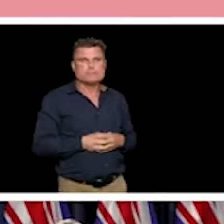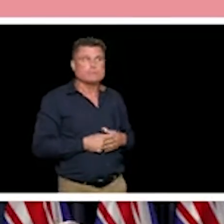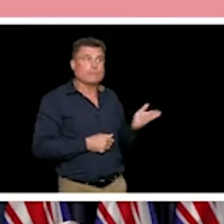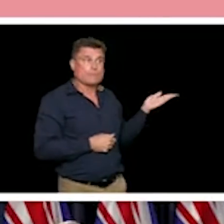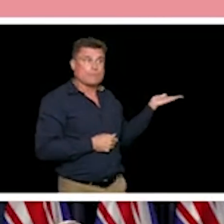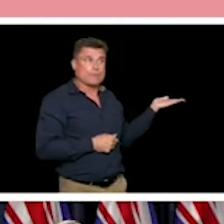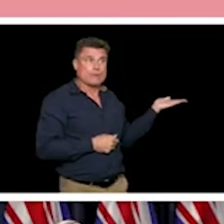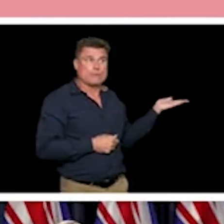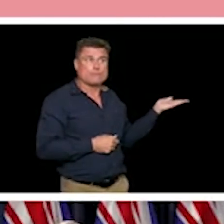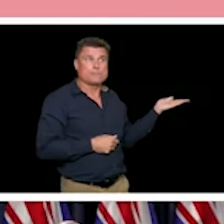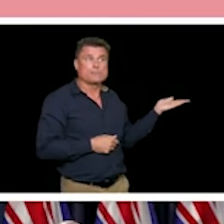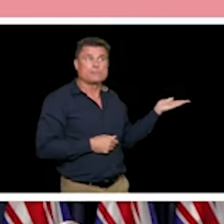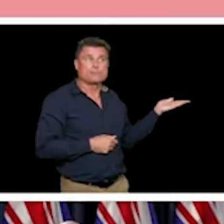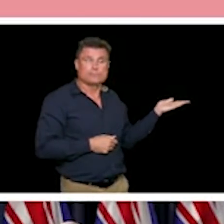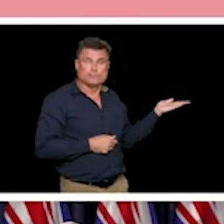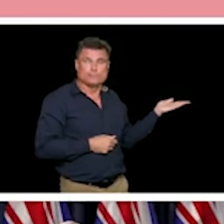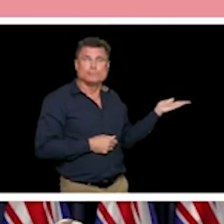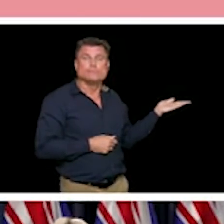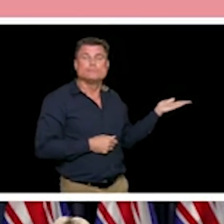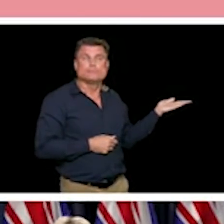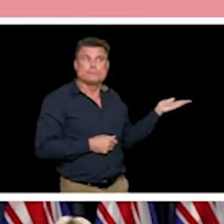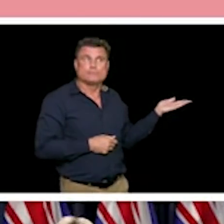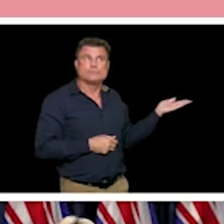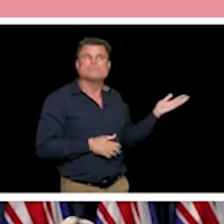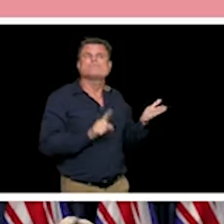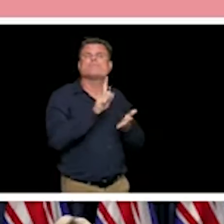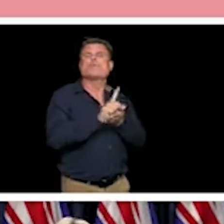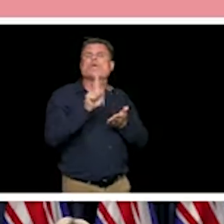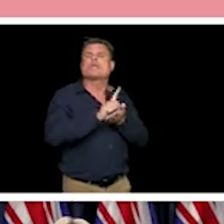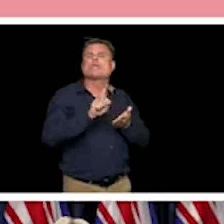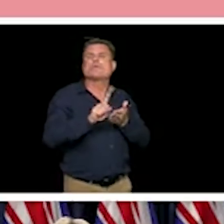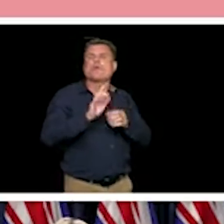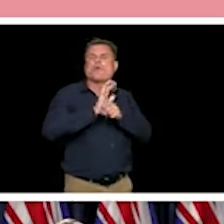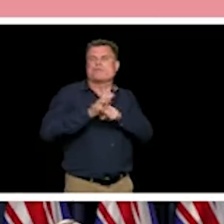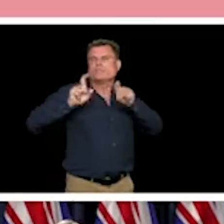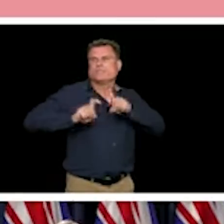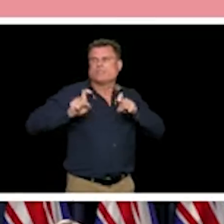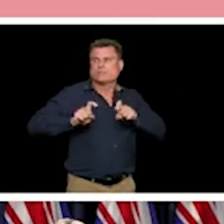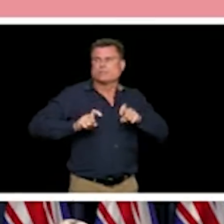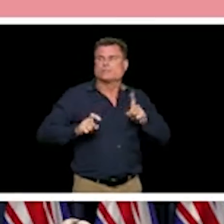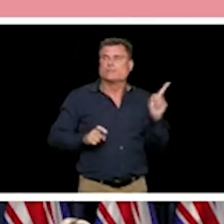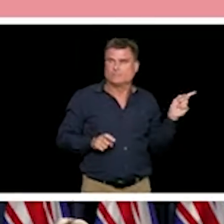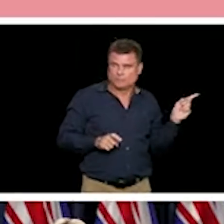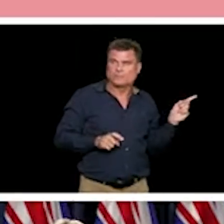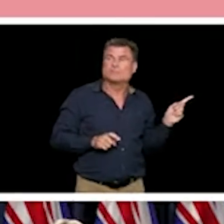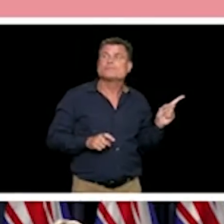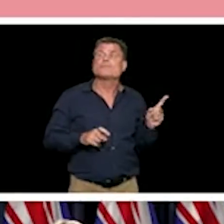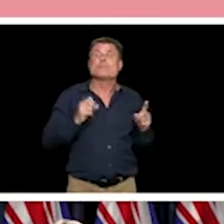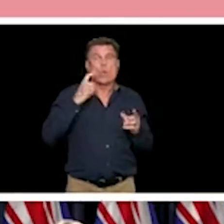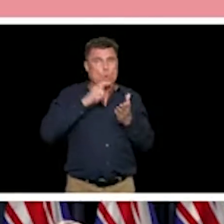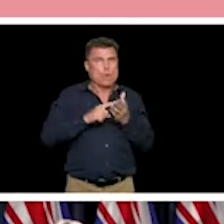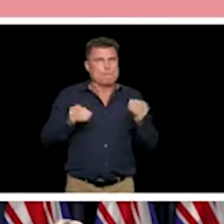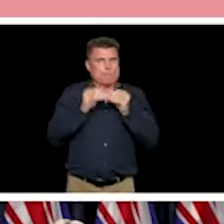the capacity for us to test, as well as our turnaround time. And as we can see, our numbers